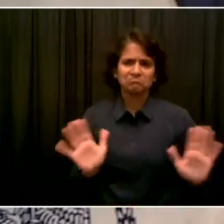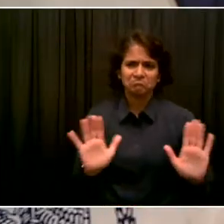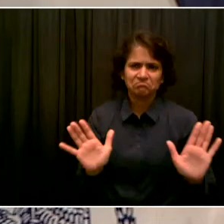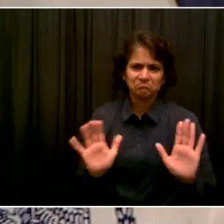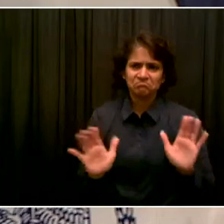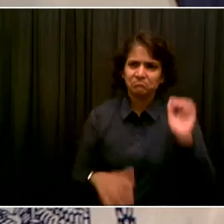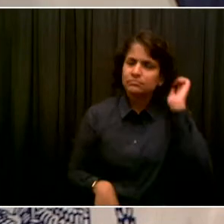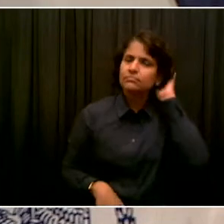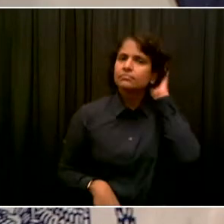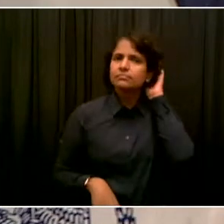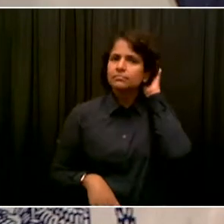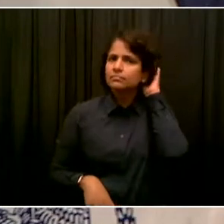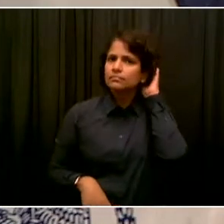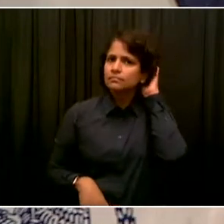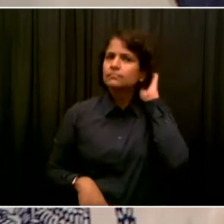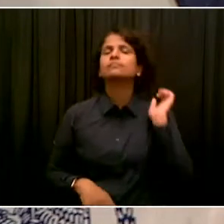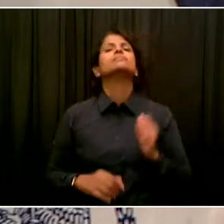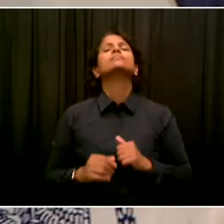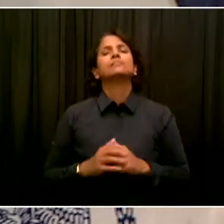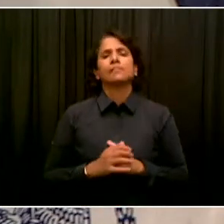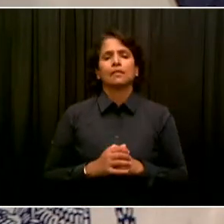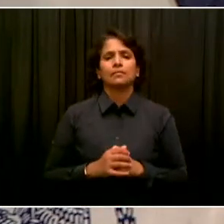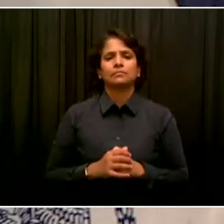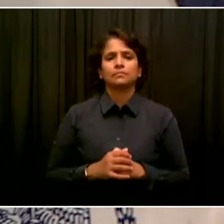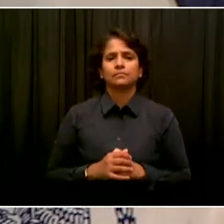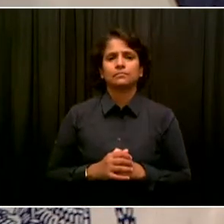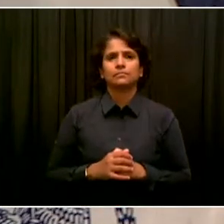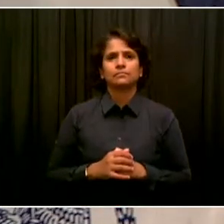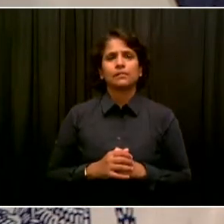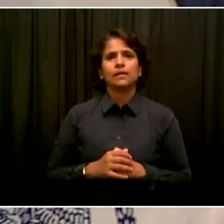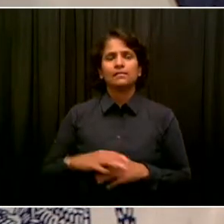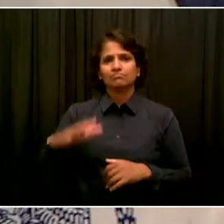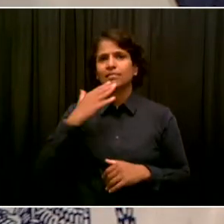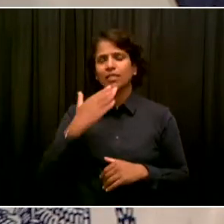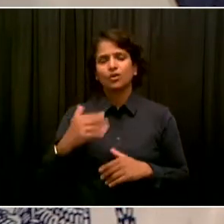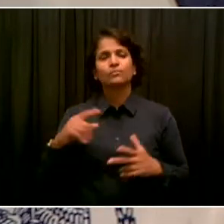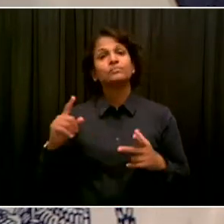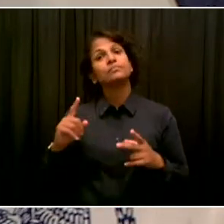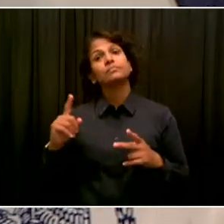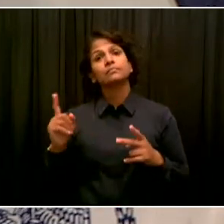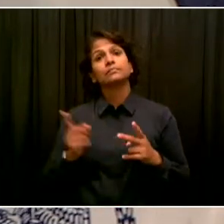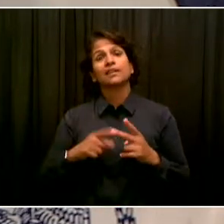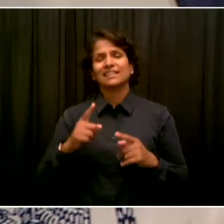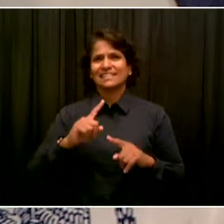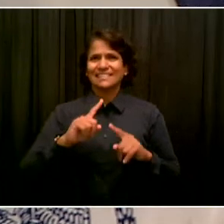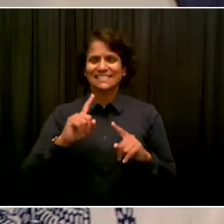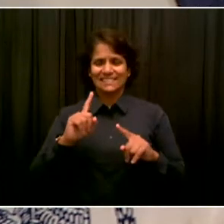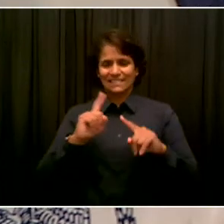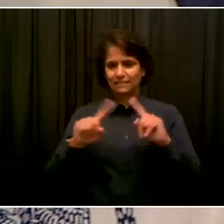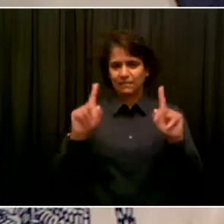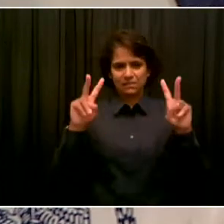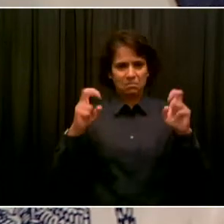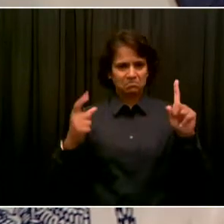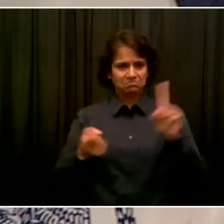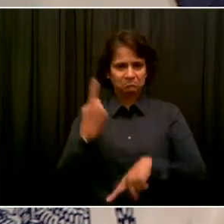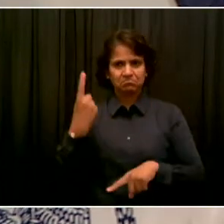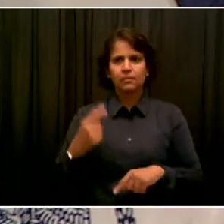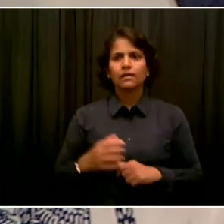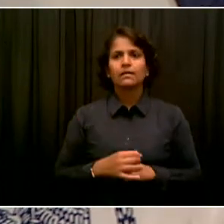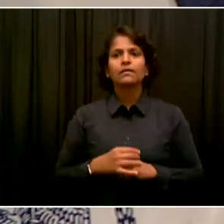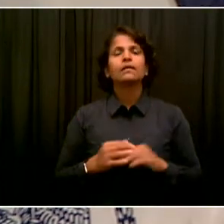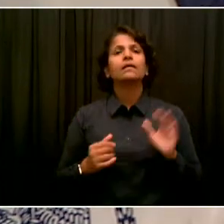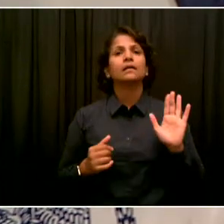Steve. Much appreciate that. On a separate topic, I wanted to turn back to safe streets